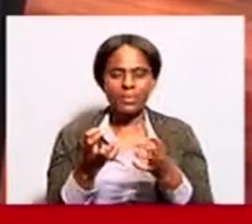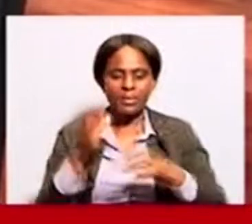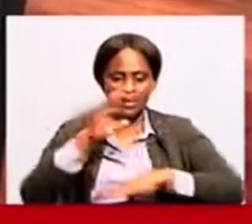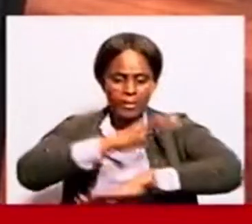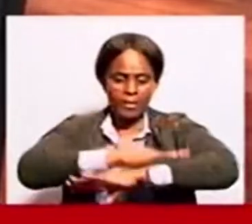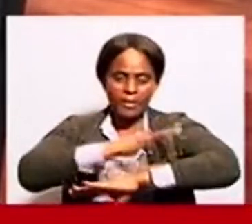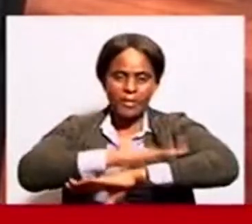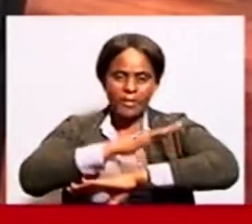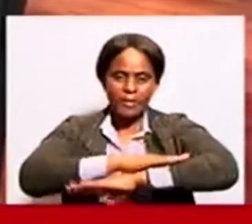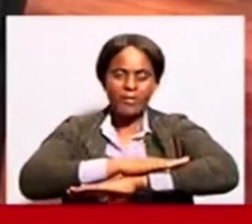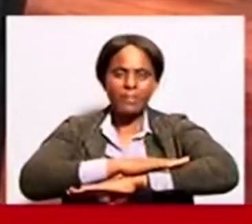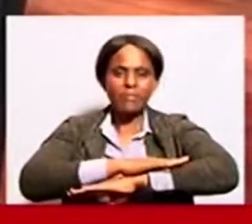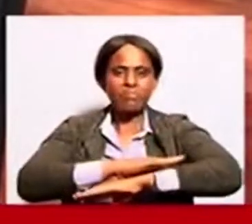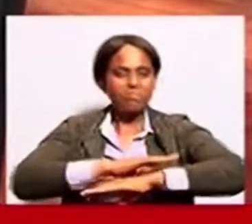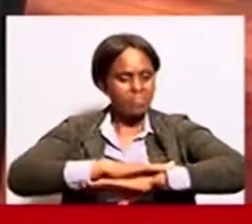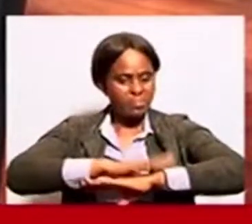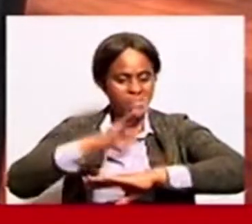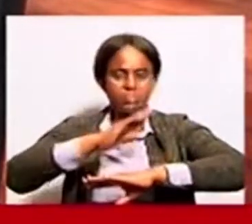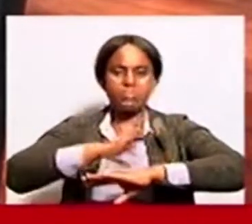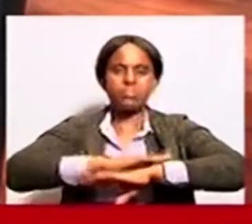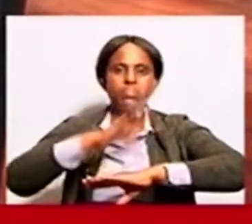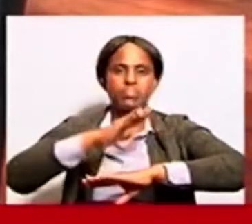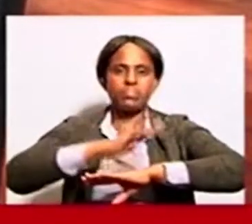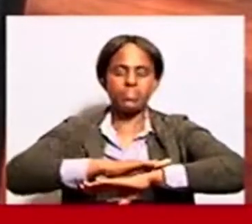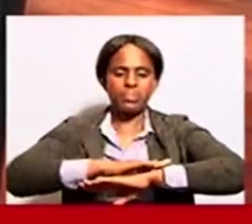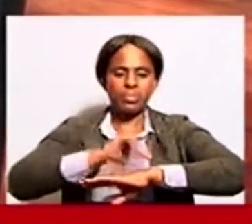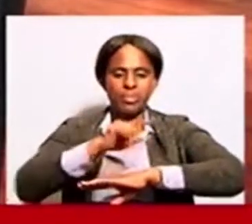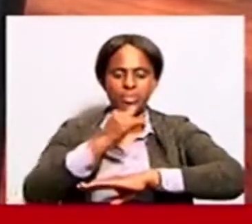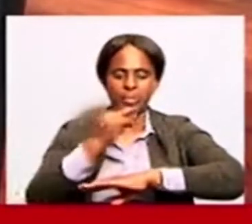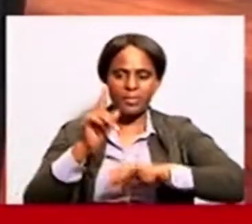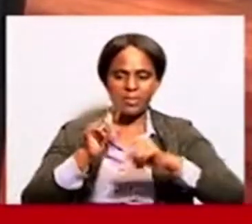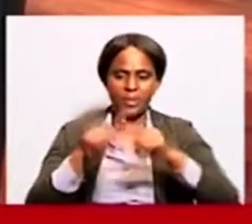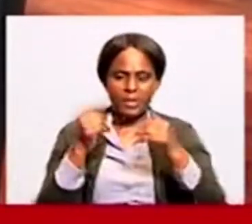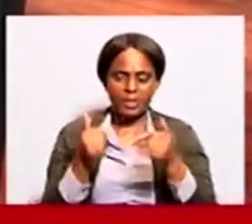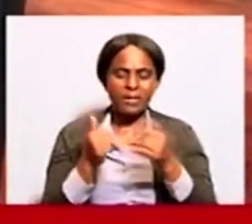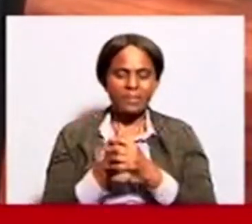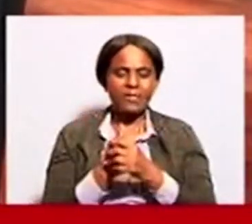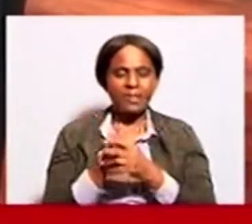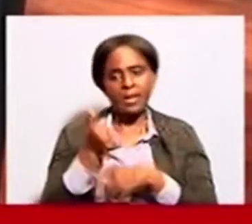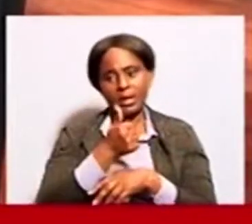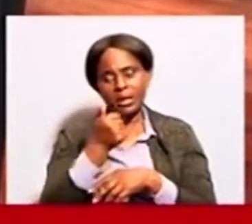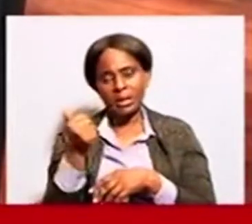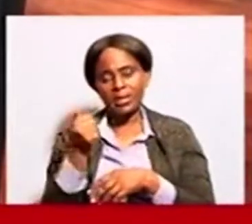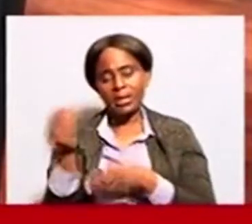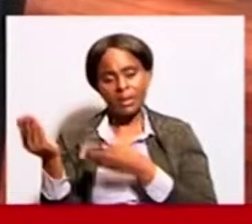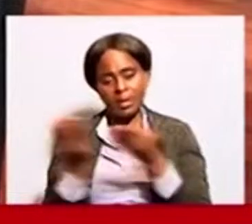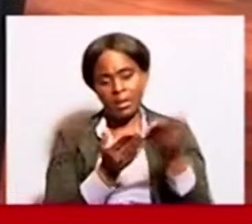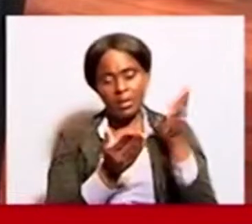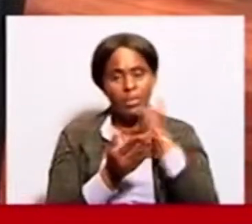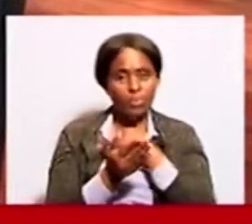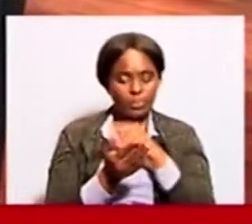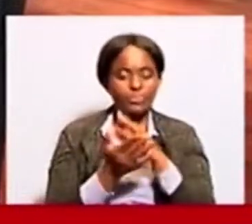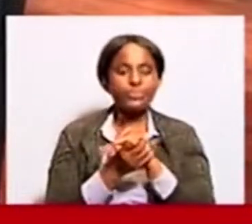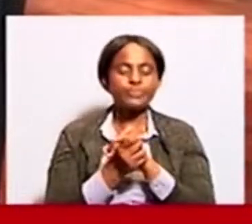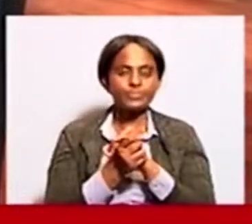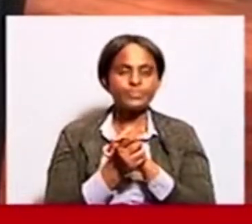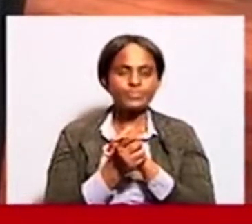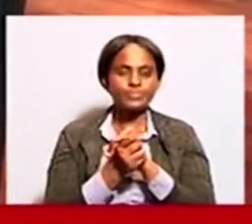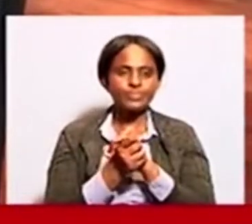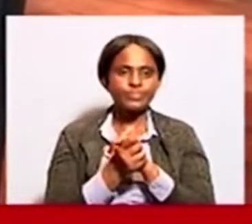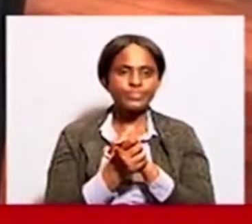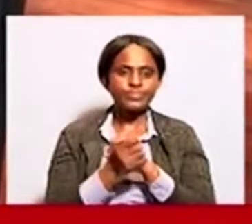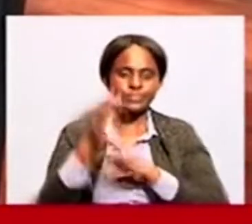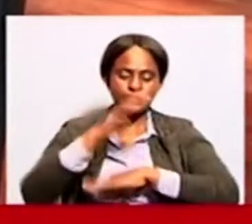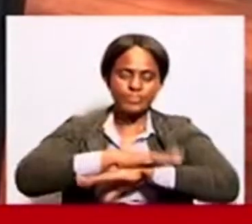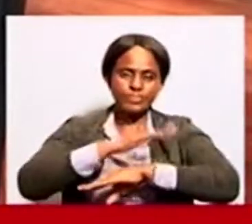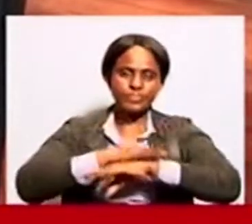the timber may warp. So probably that is the issue. But of course, others have delivered, they've started delivering the desk,